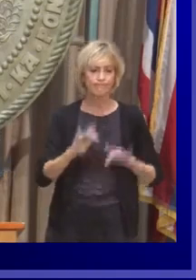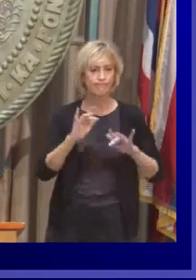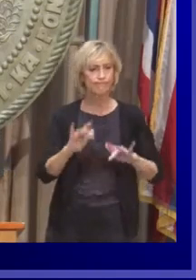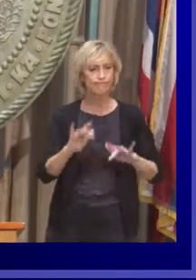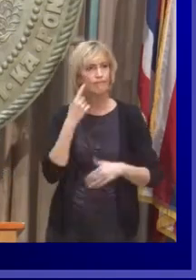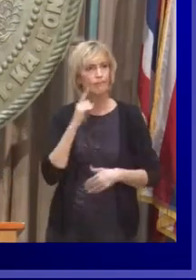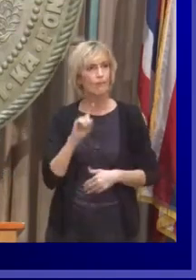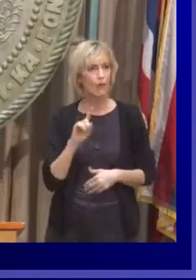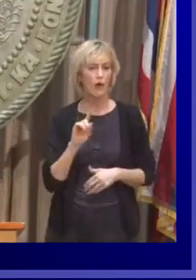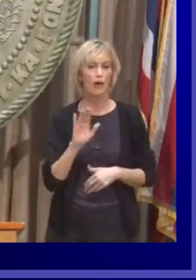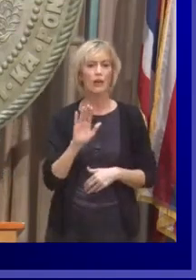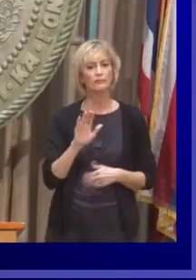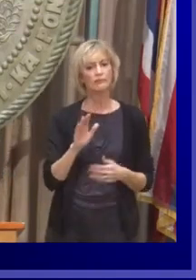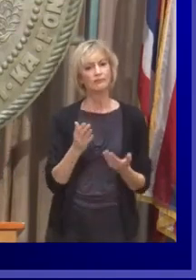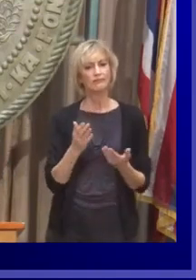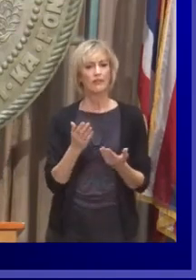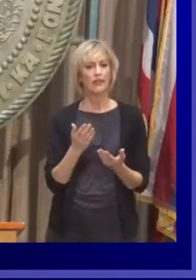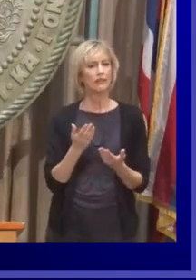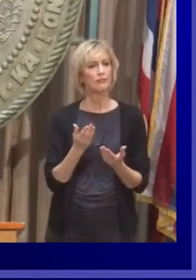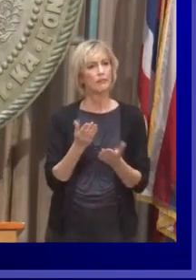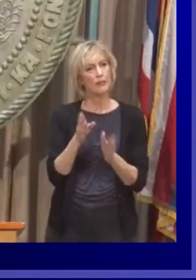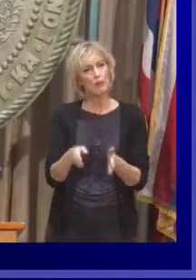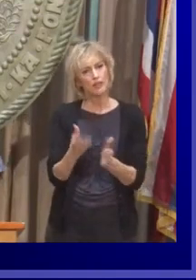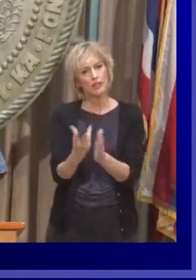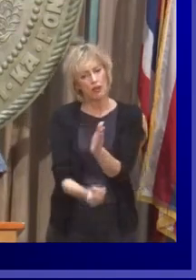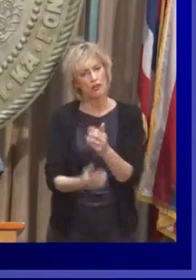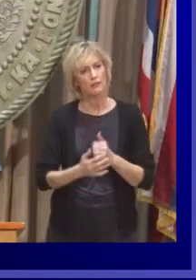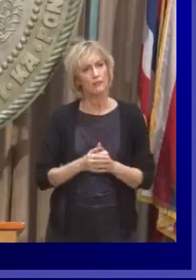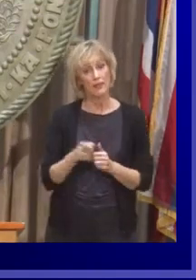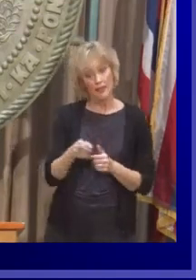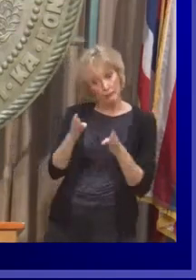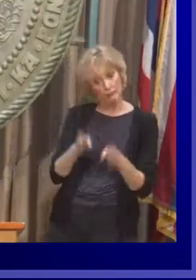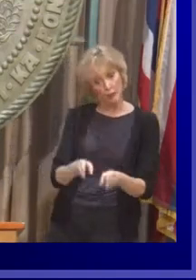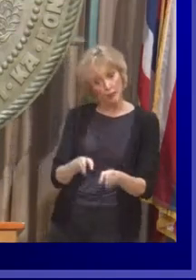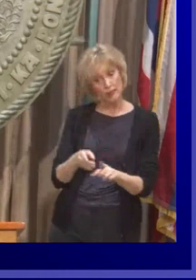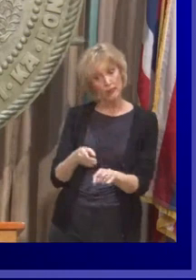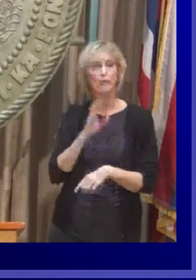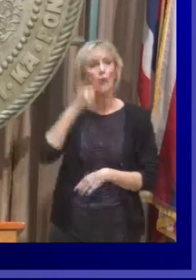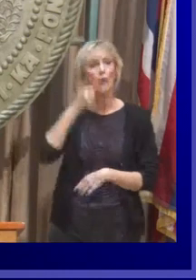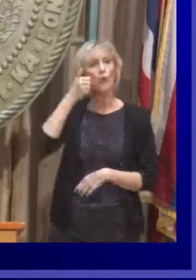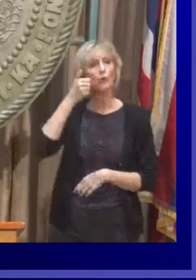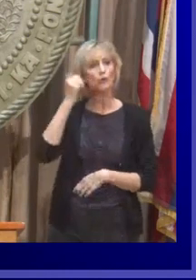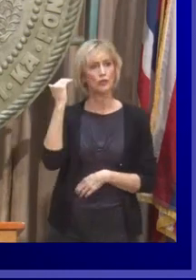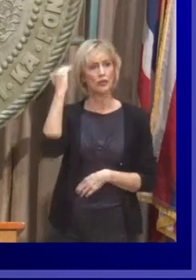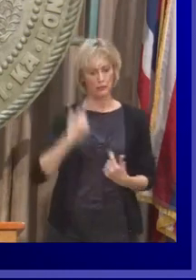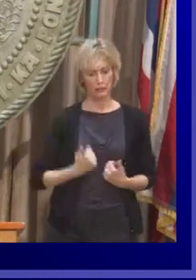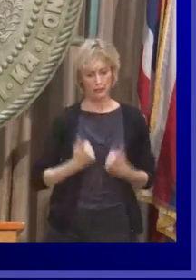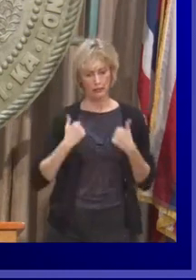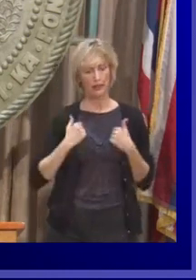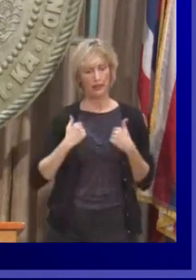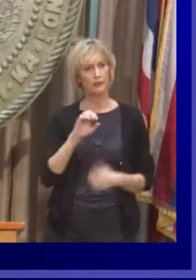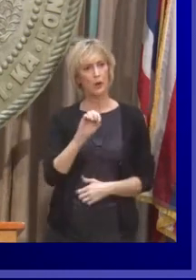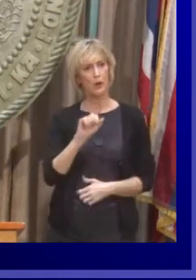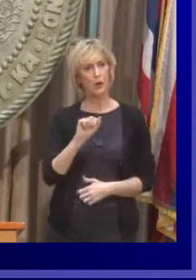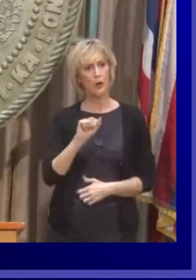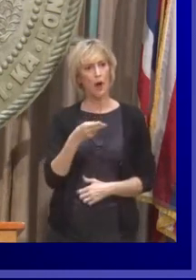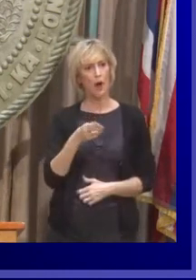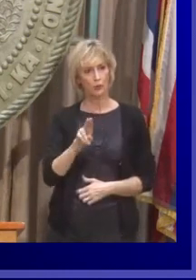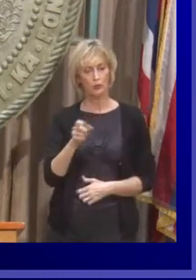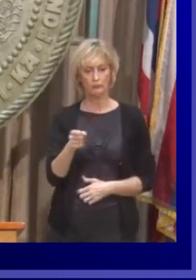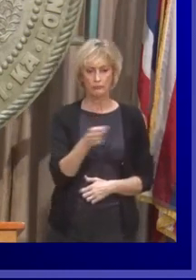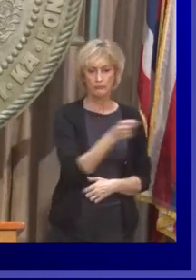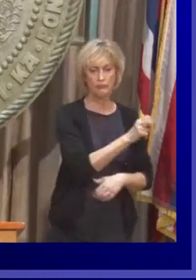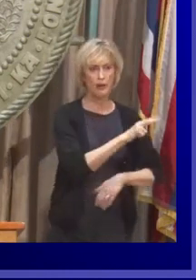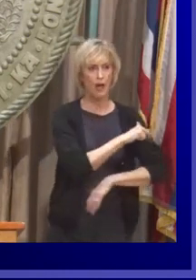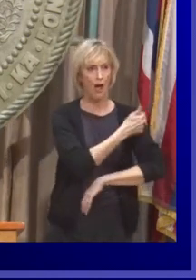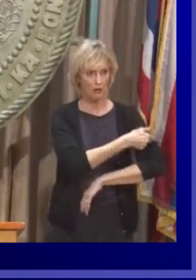this sad and very difficult time. The individual was an older adult resident of Oahu and was hospitalized